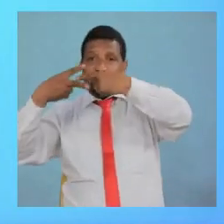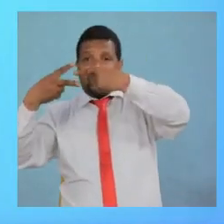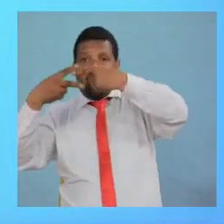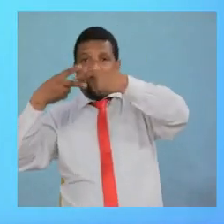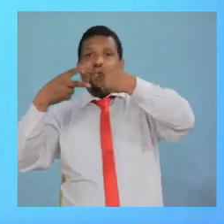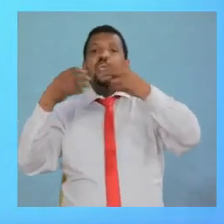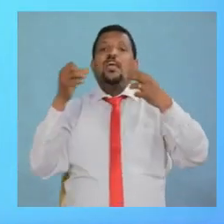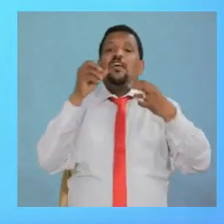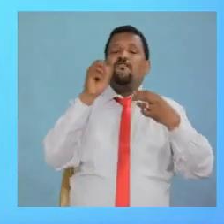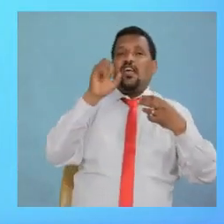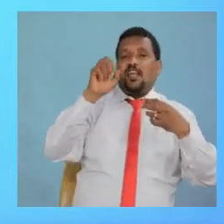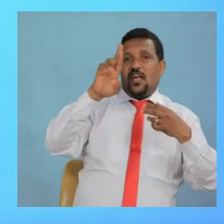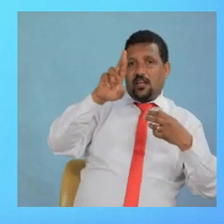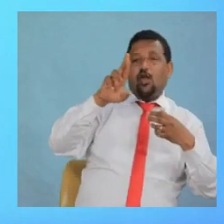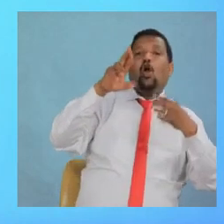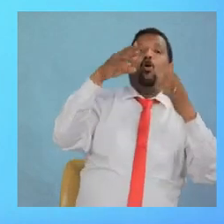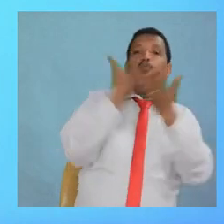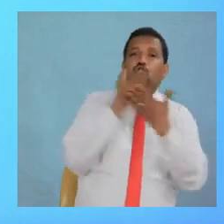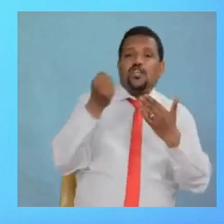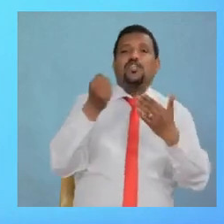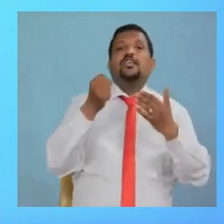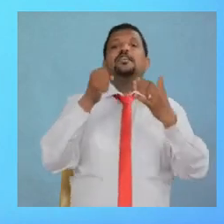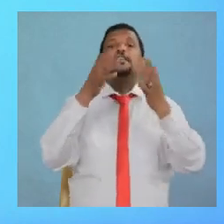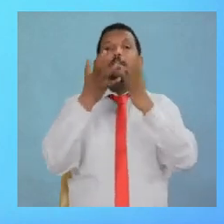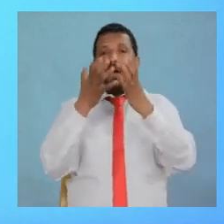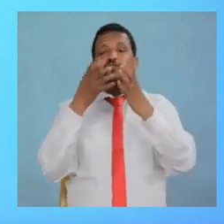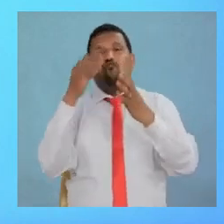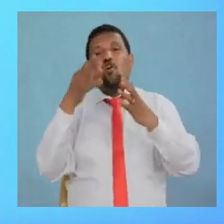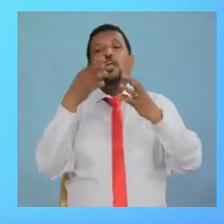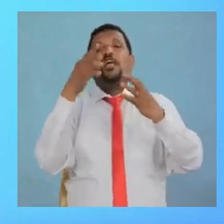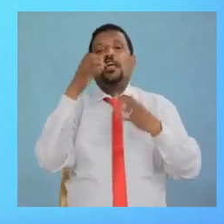inferior goods and the demand for inferior goods.